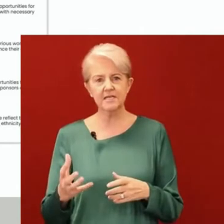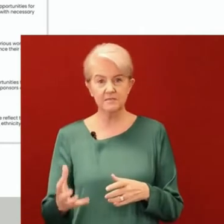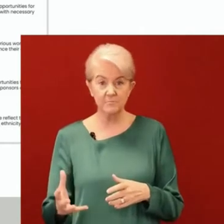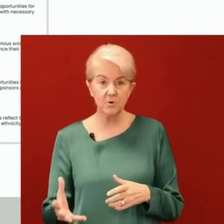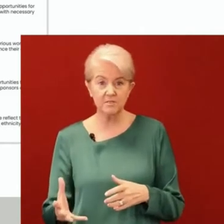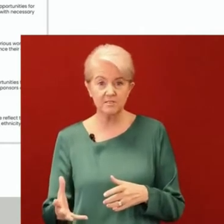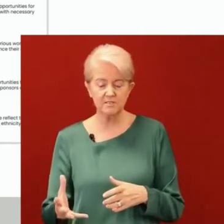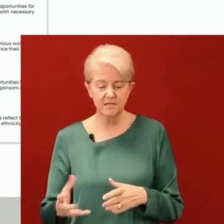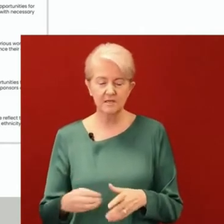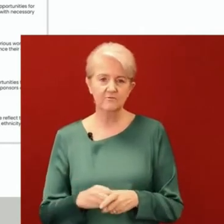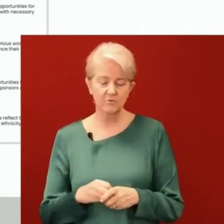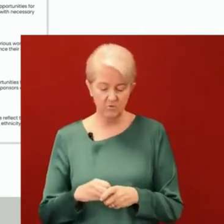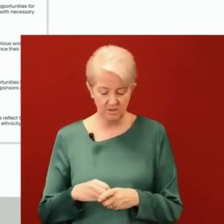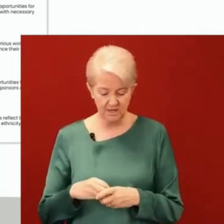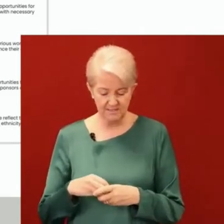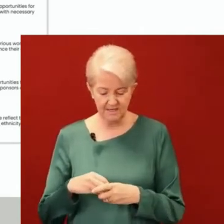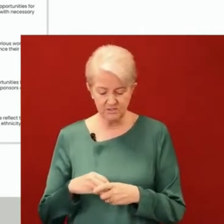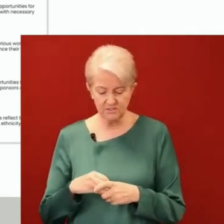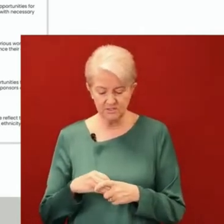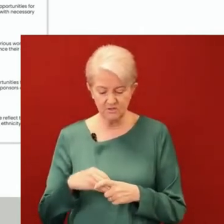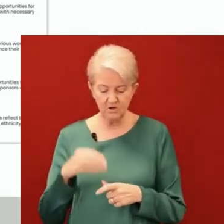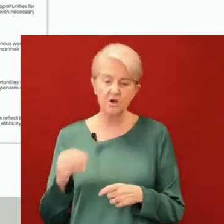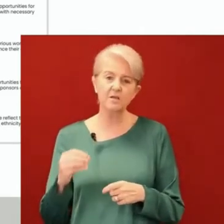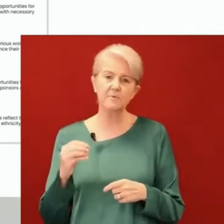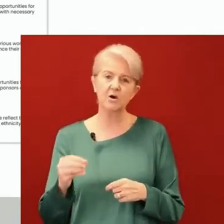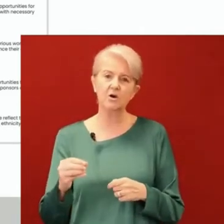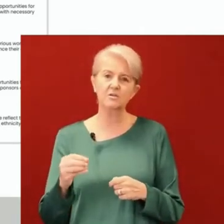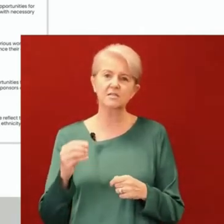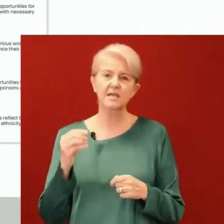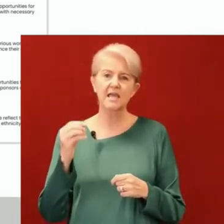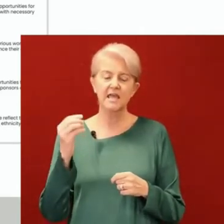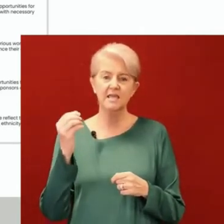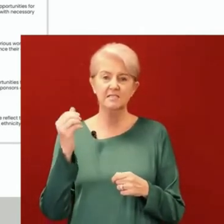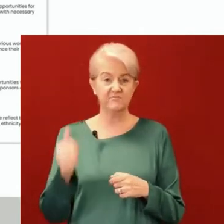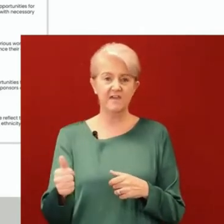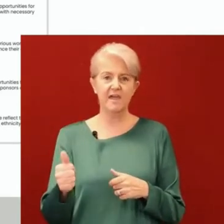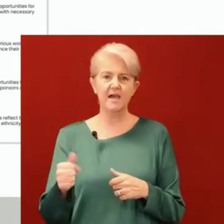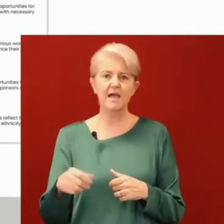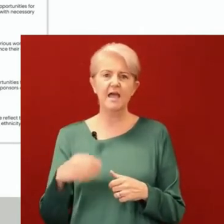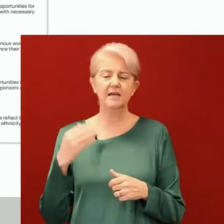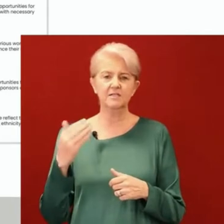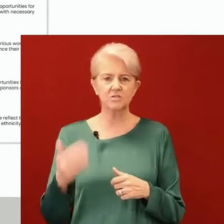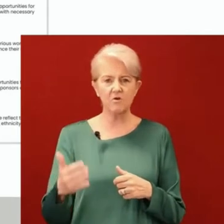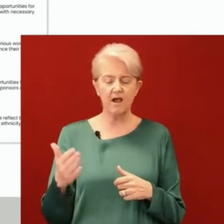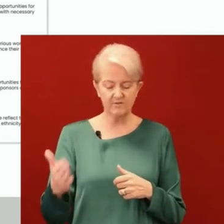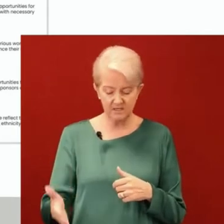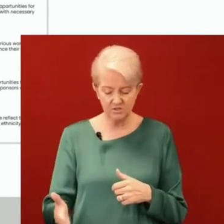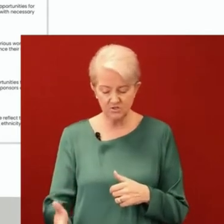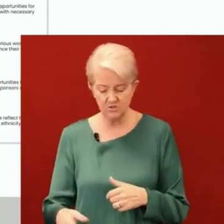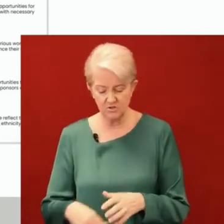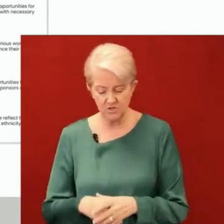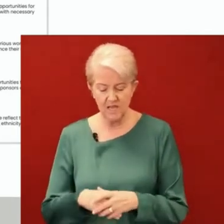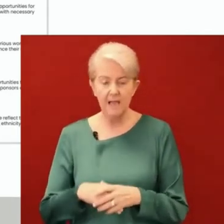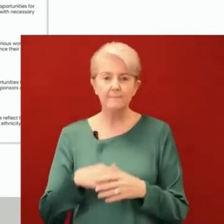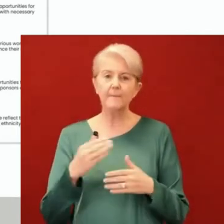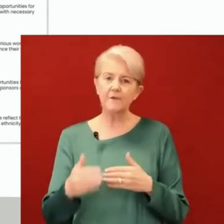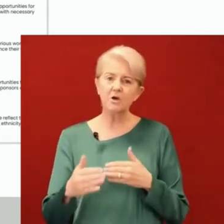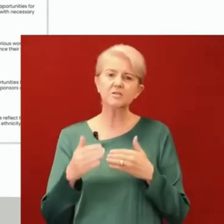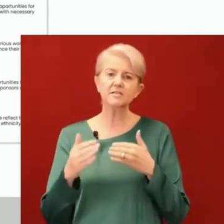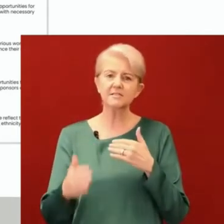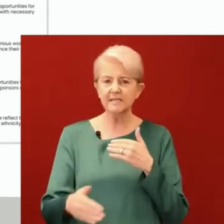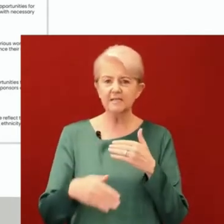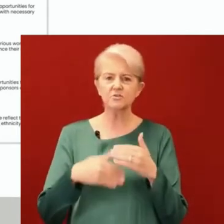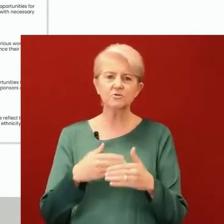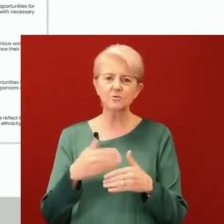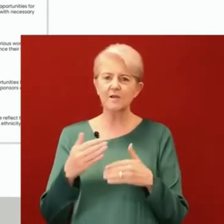equality is important for organisations, not only because it's fair and it's the right thing to do, but